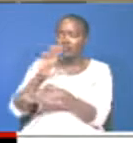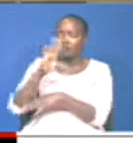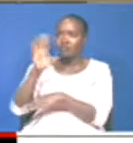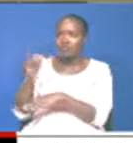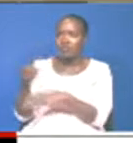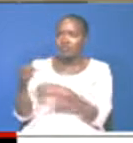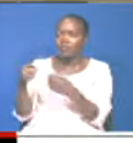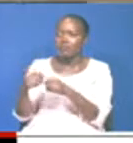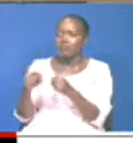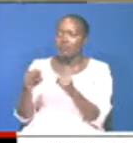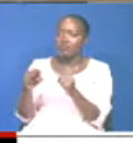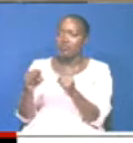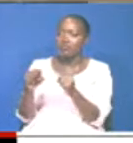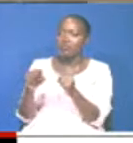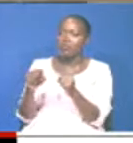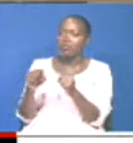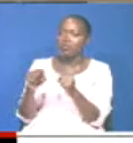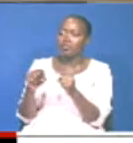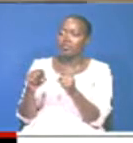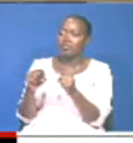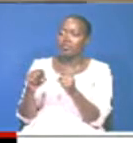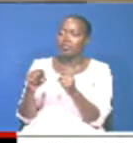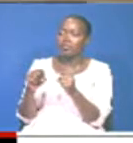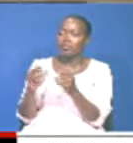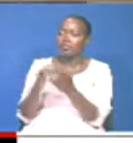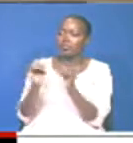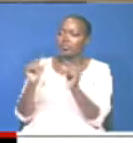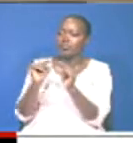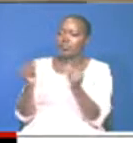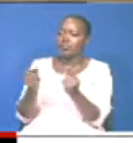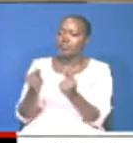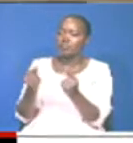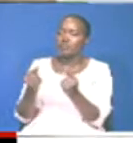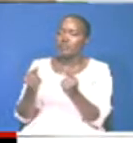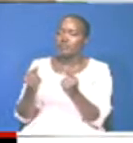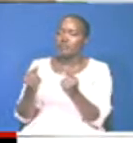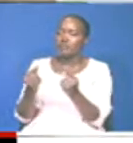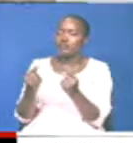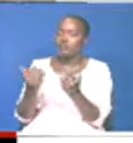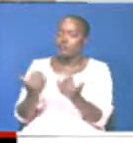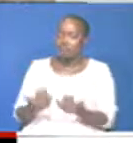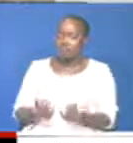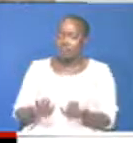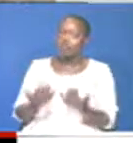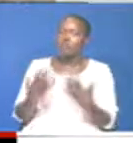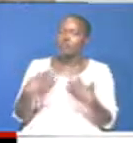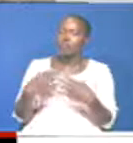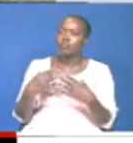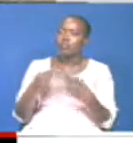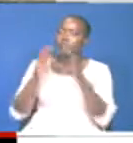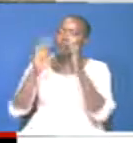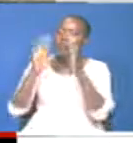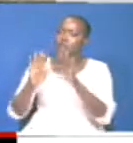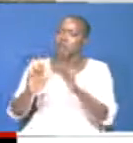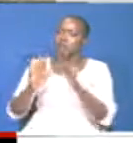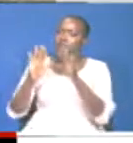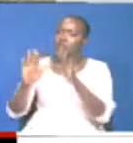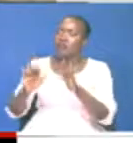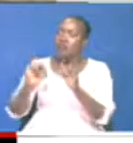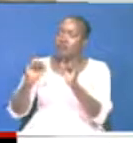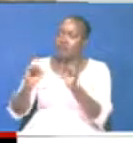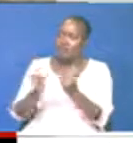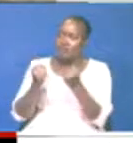motorcycle something. So there's some certain group of youngsters there who do a lot of campaign for safety.